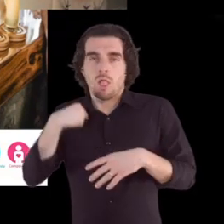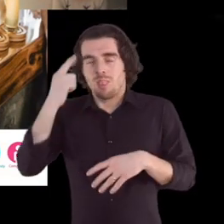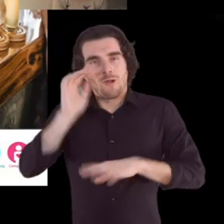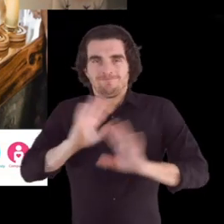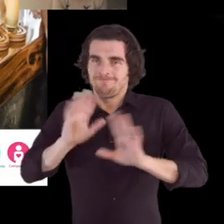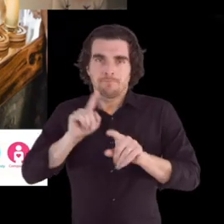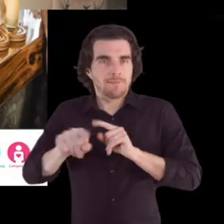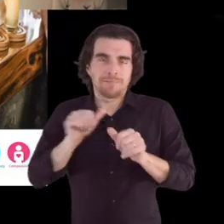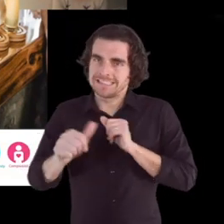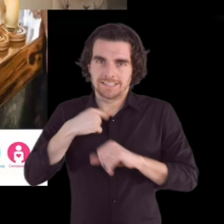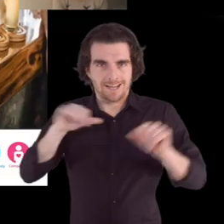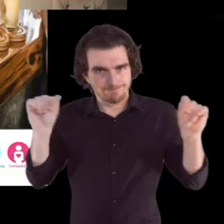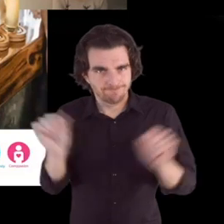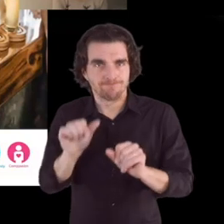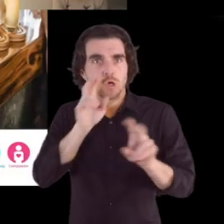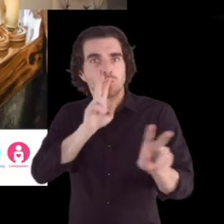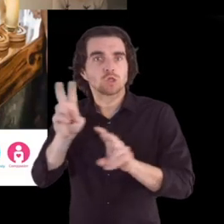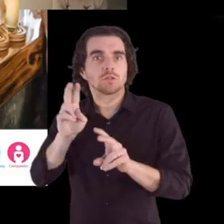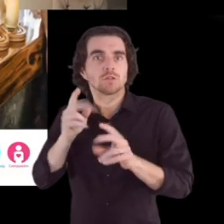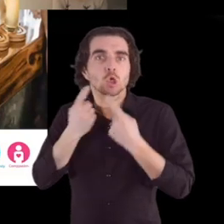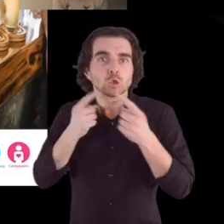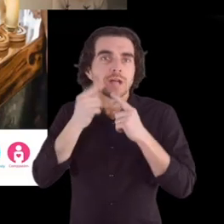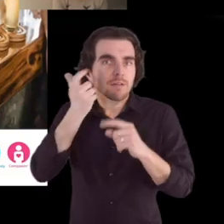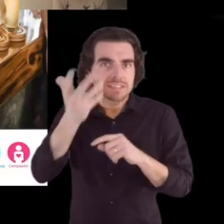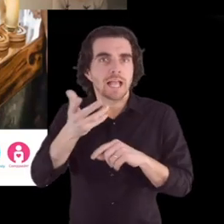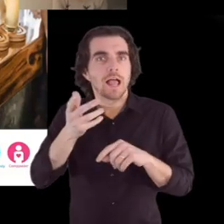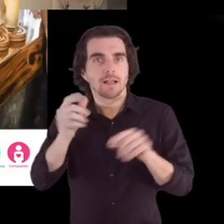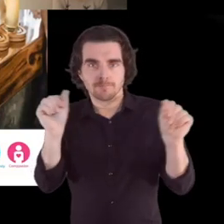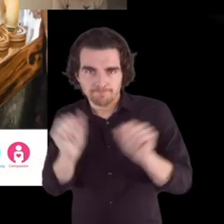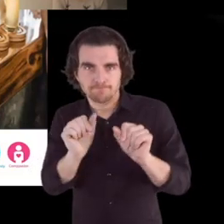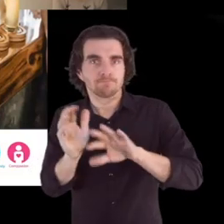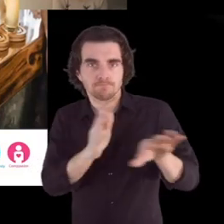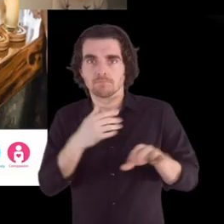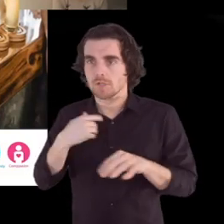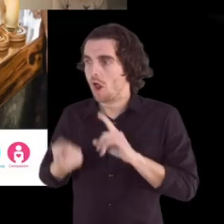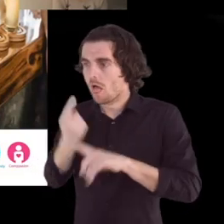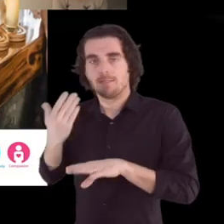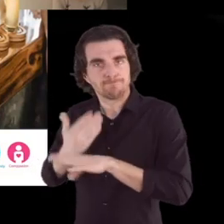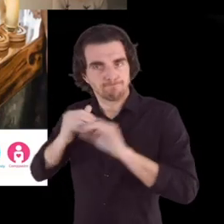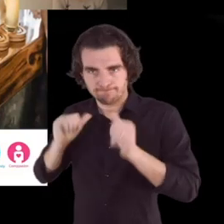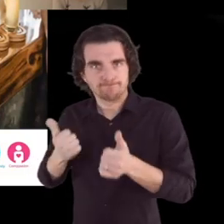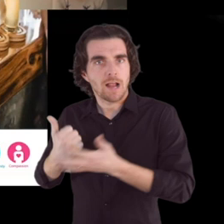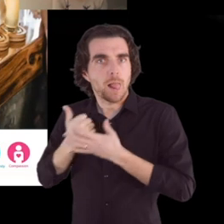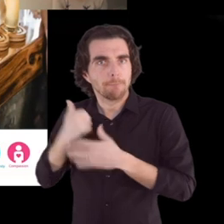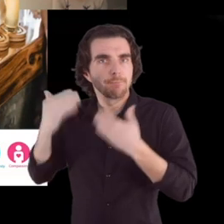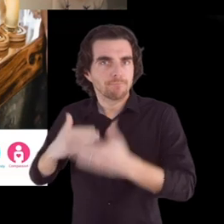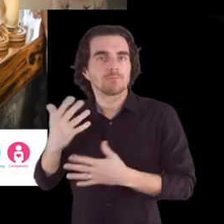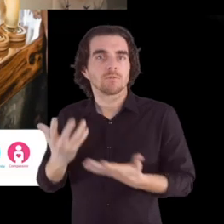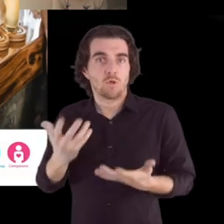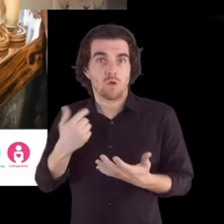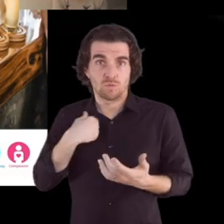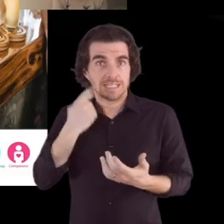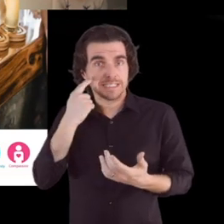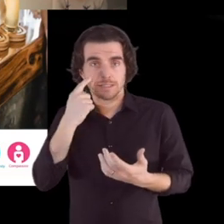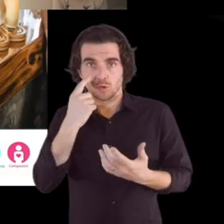just limiting that to whatever time in the day, allowing yourself a certain amount of time, and also making sure it's from a reputable source, because we